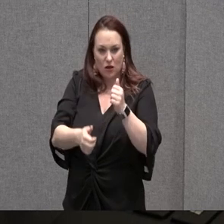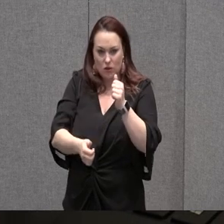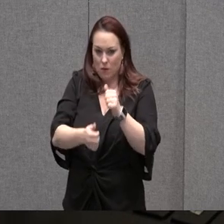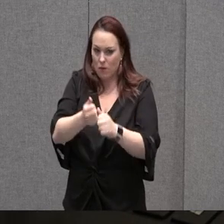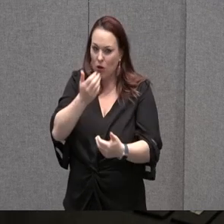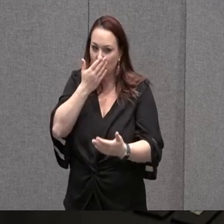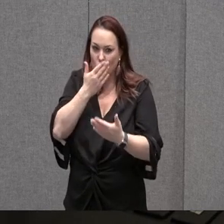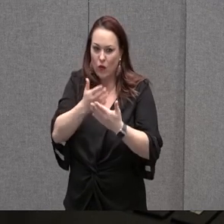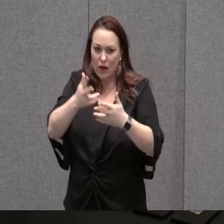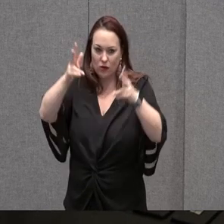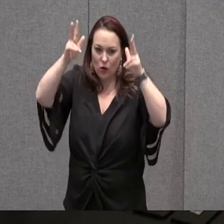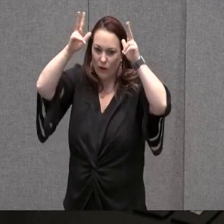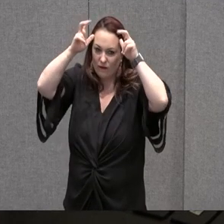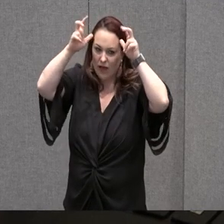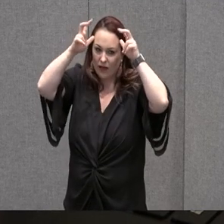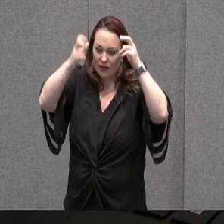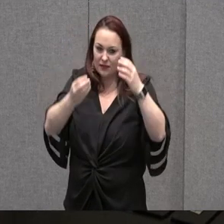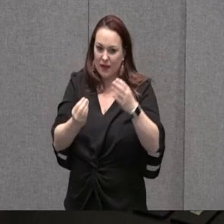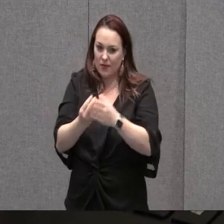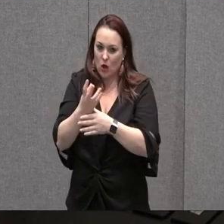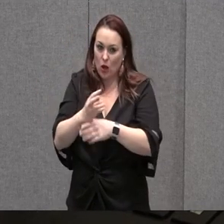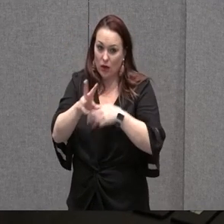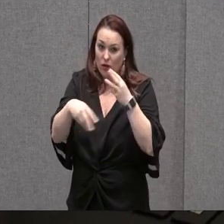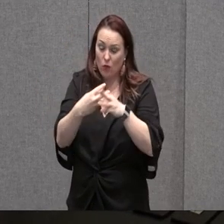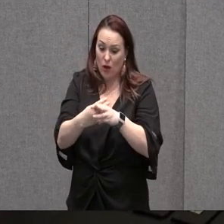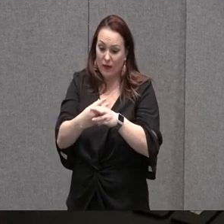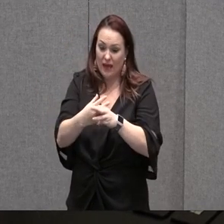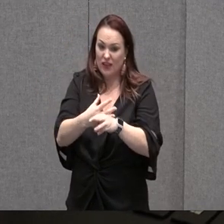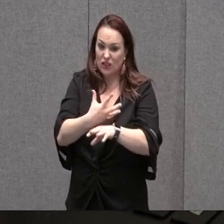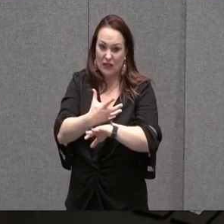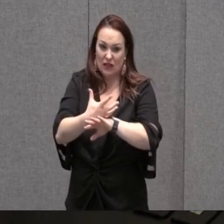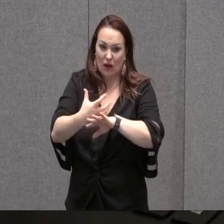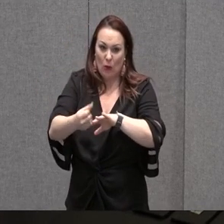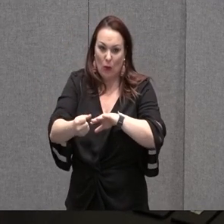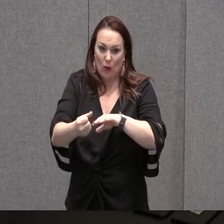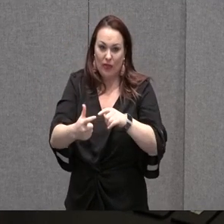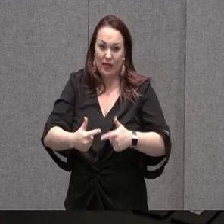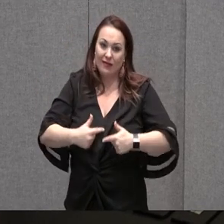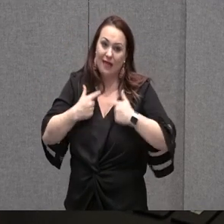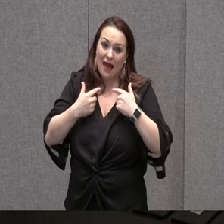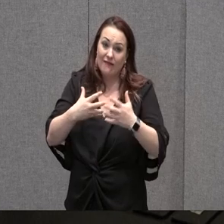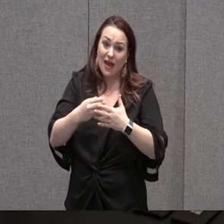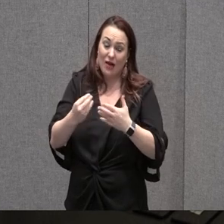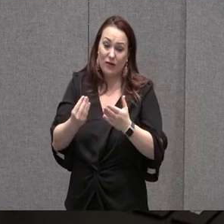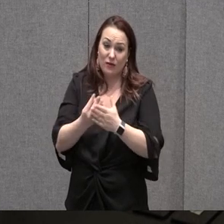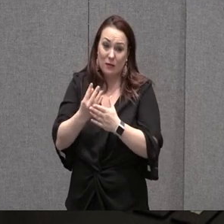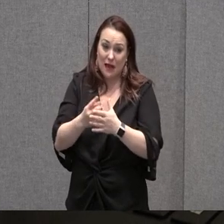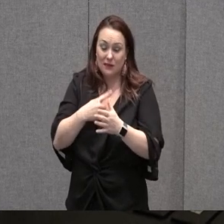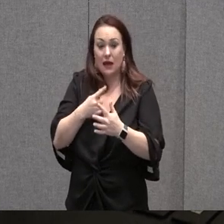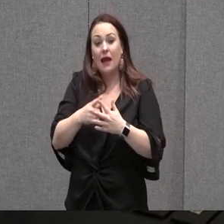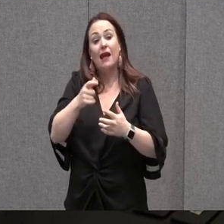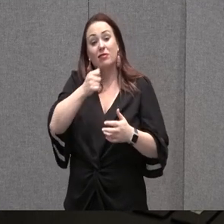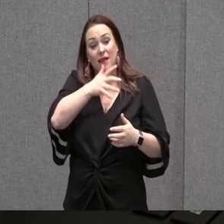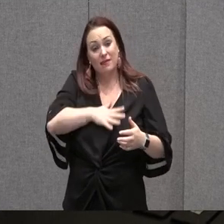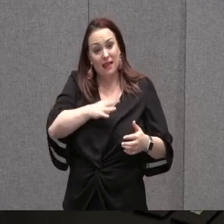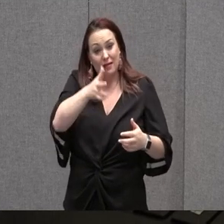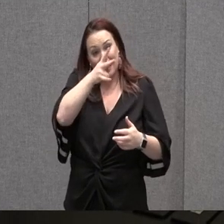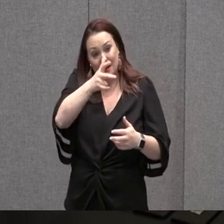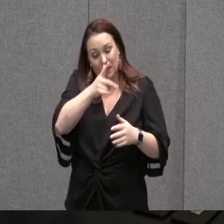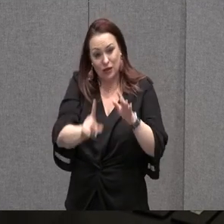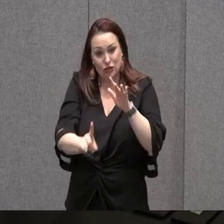in the gardening world. They suck the life right out of plants. But then the ladybug showed up to eat those pesky aphids for